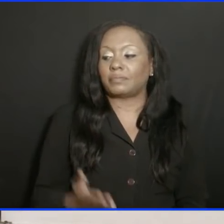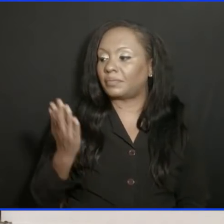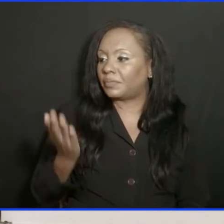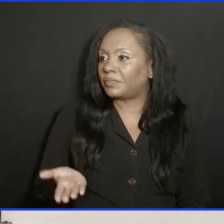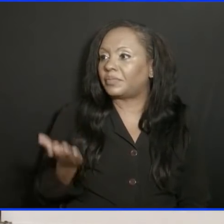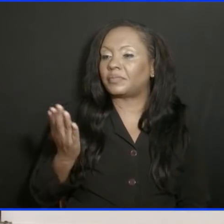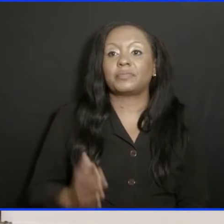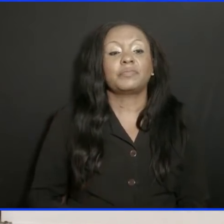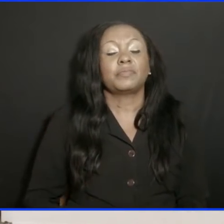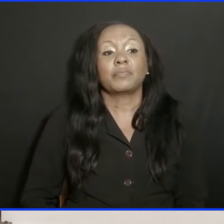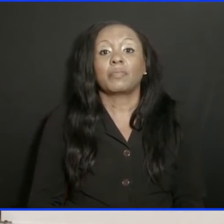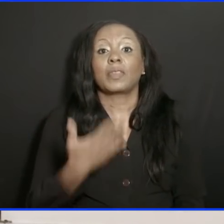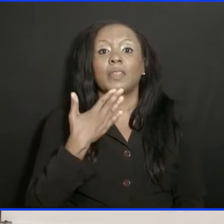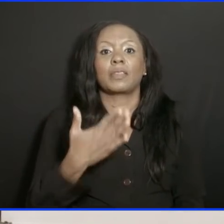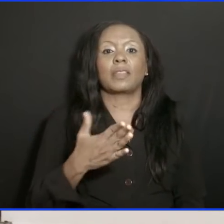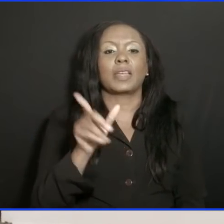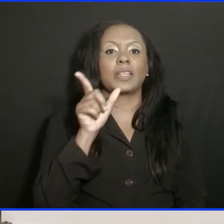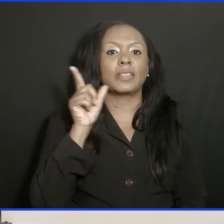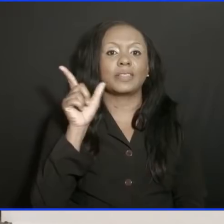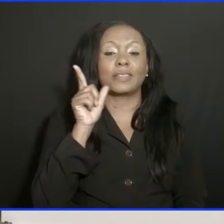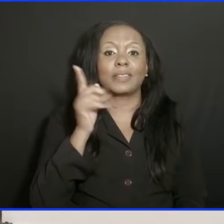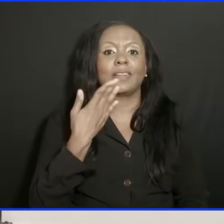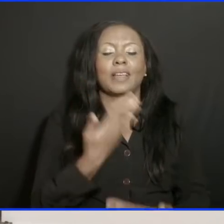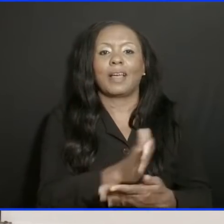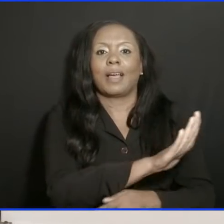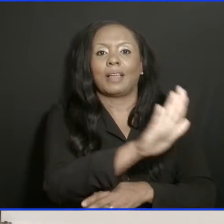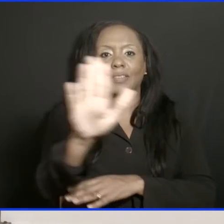Thank you, Lisa, and good afternoon all.